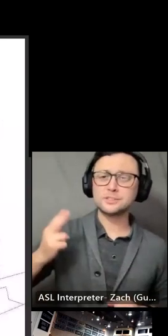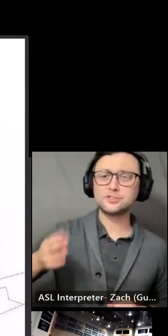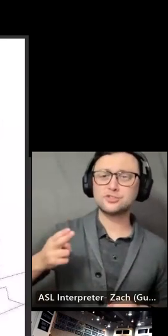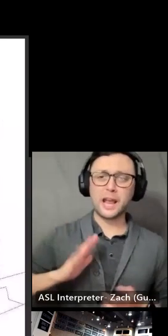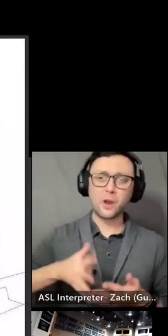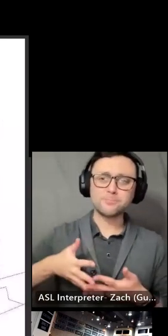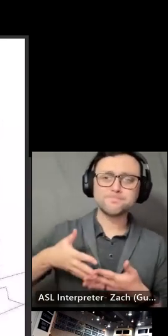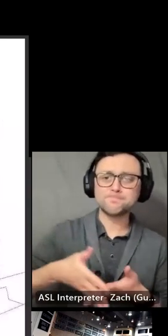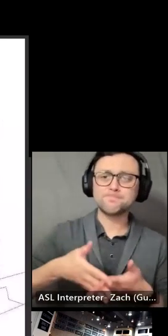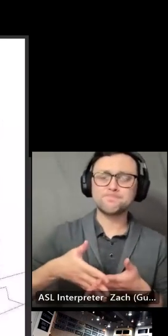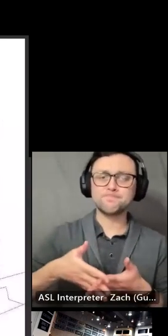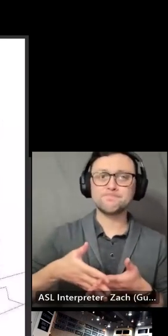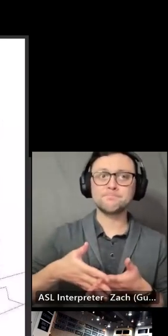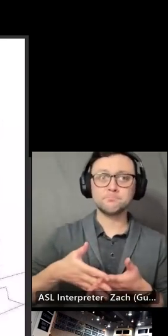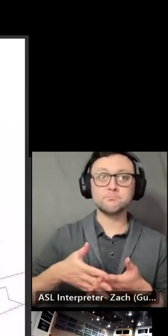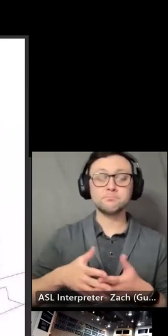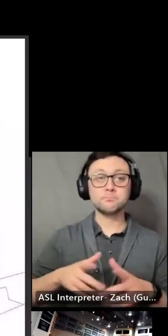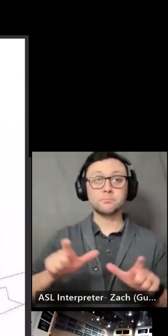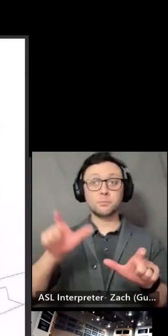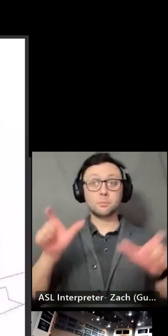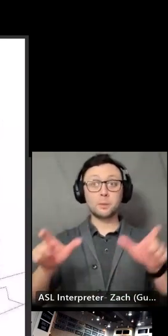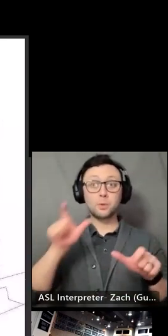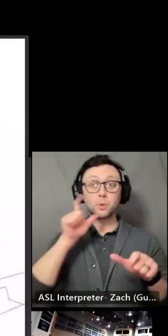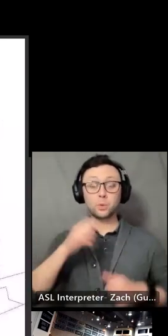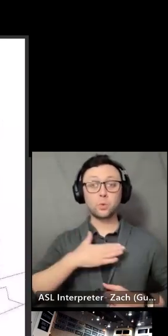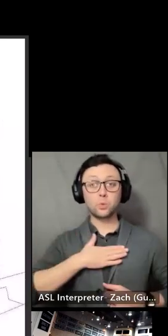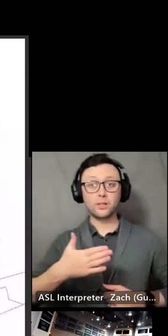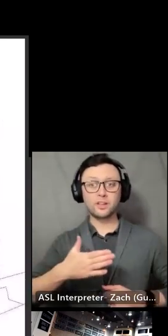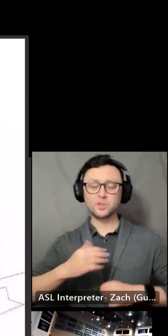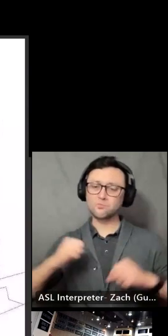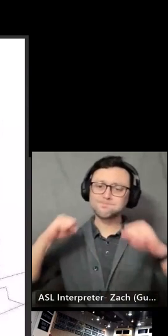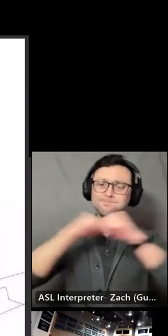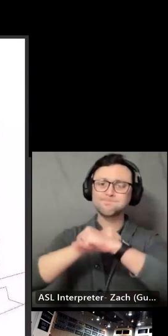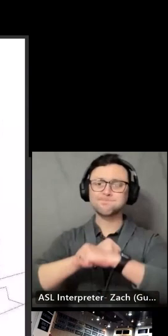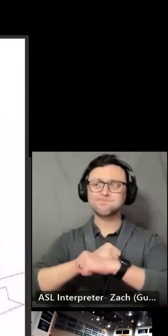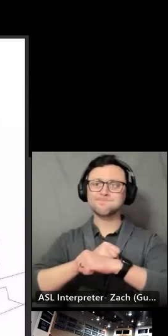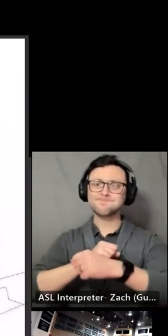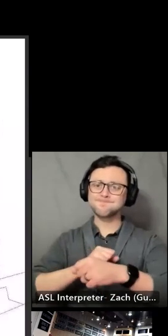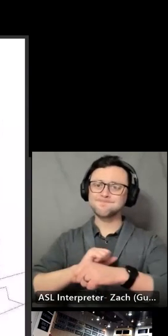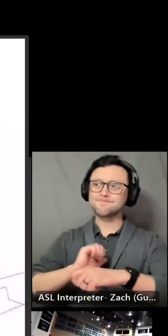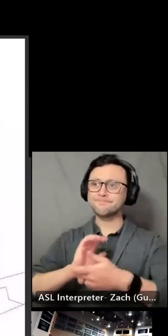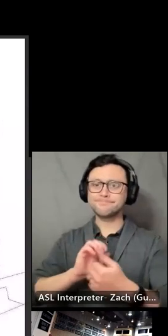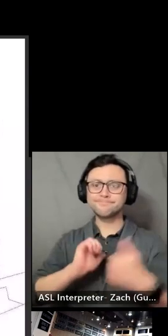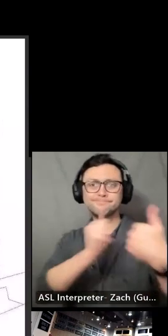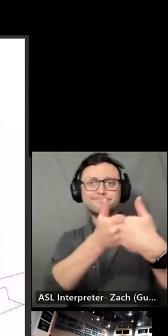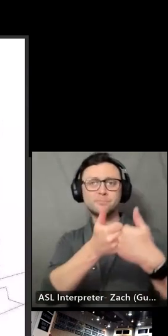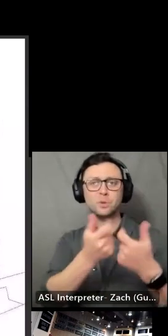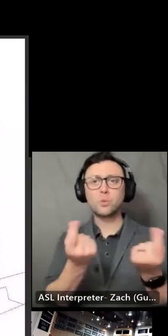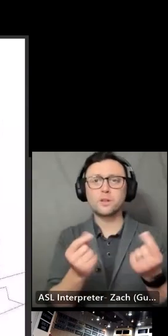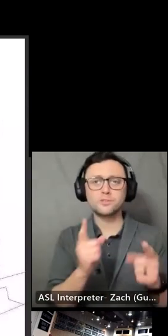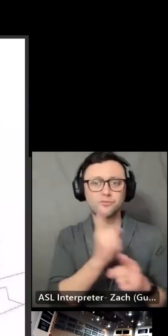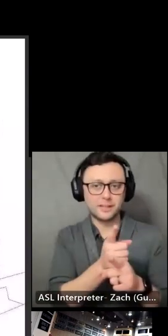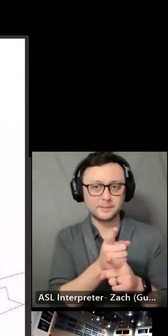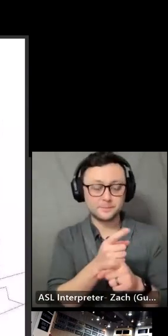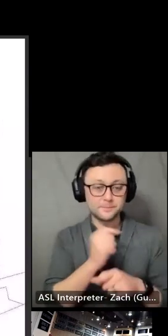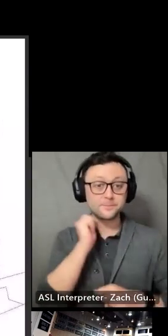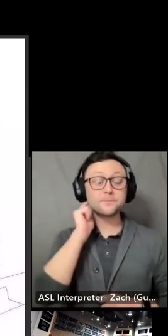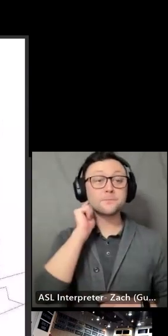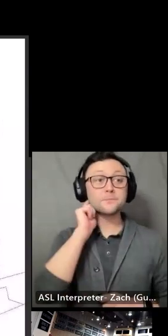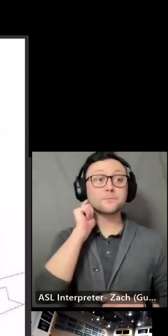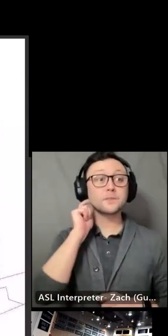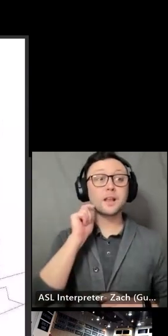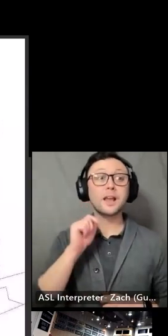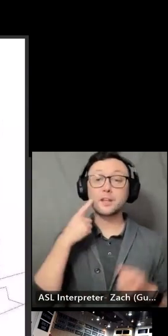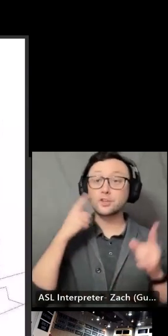our neighborhood, is that we are a group of people who are willing to fight for what we know is right. And fighting for these 8 acres is